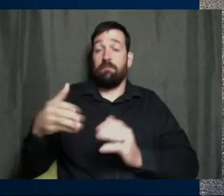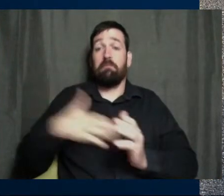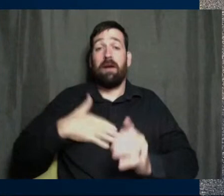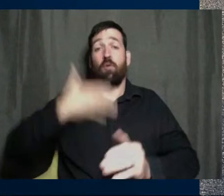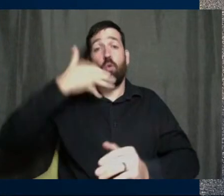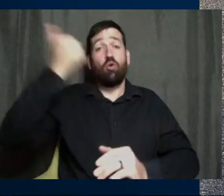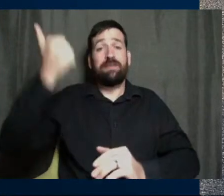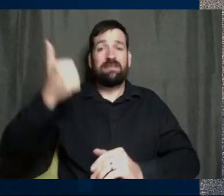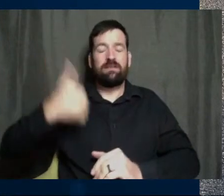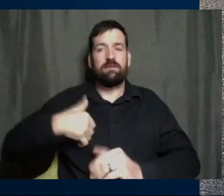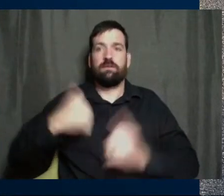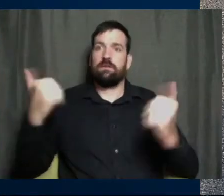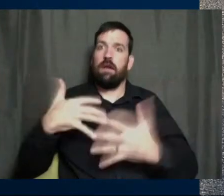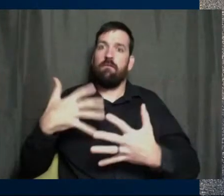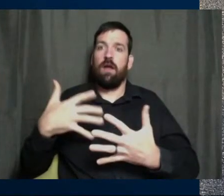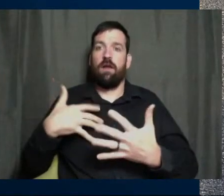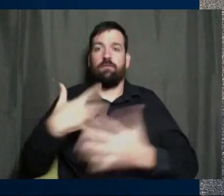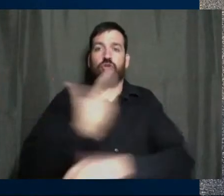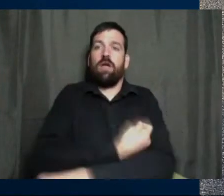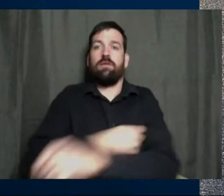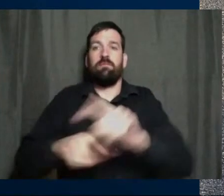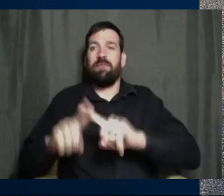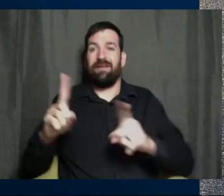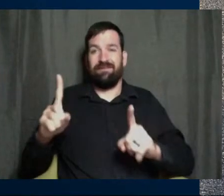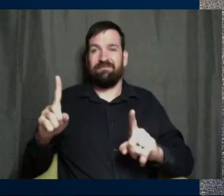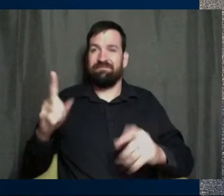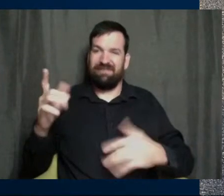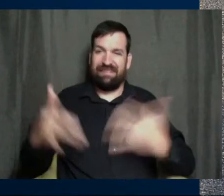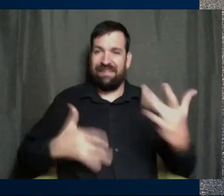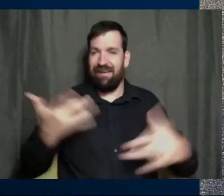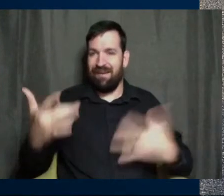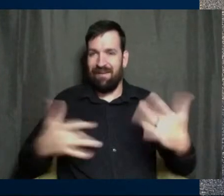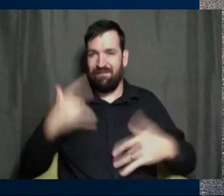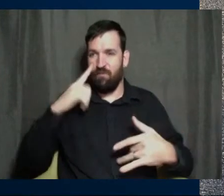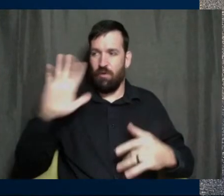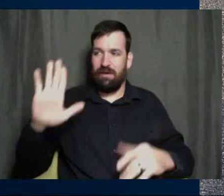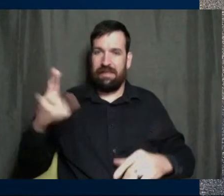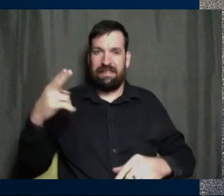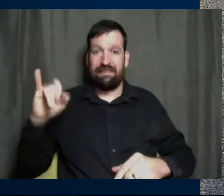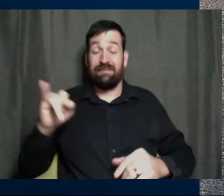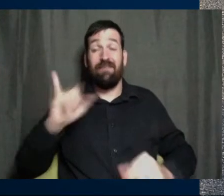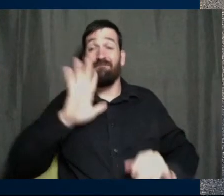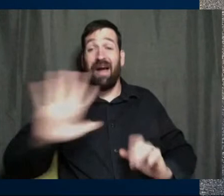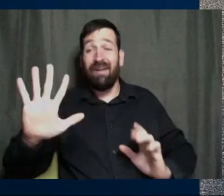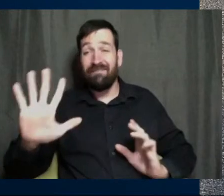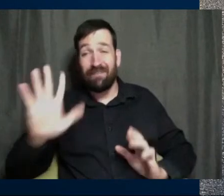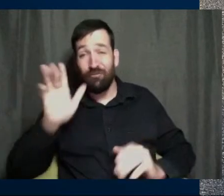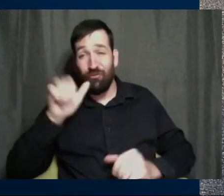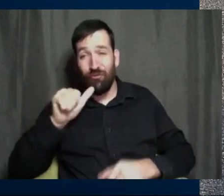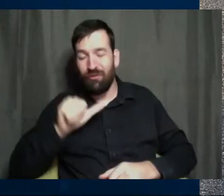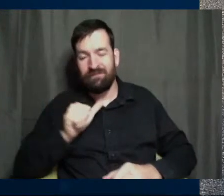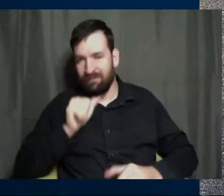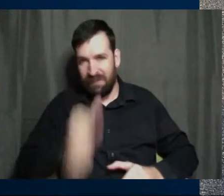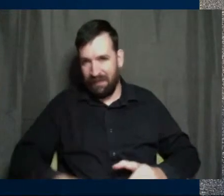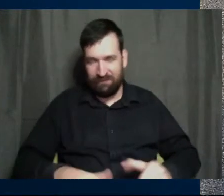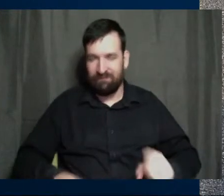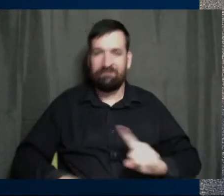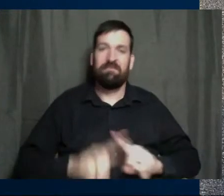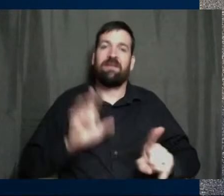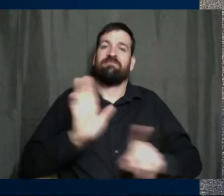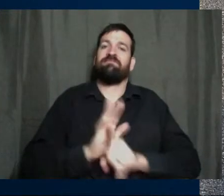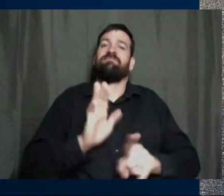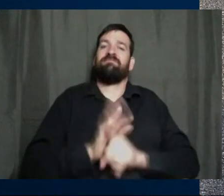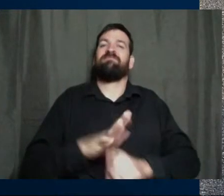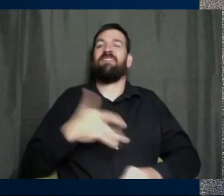shots, but could not have been more excited to get his. Now this one, the 5-year-old, not so excited. But she got hers and is feeling